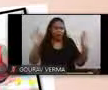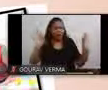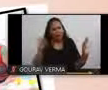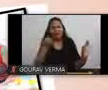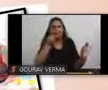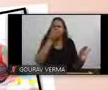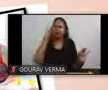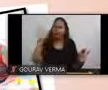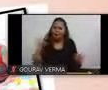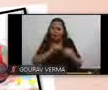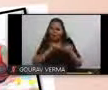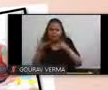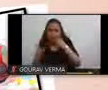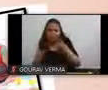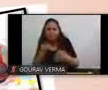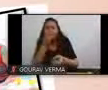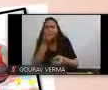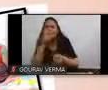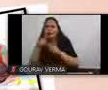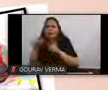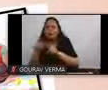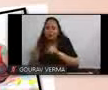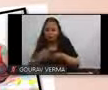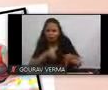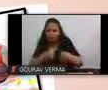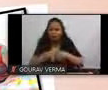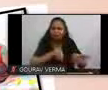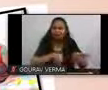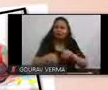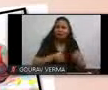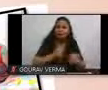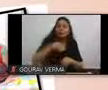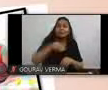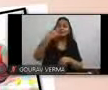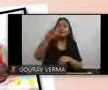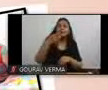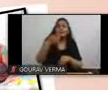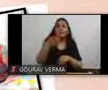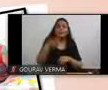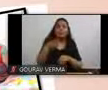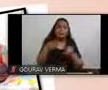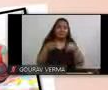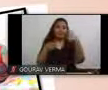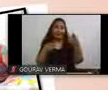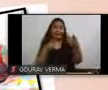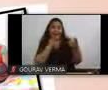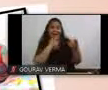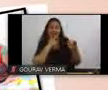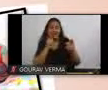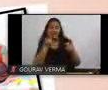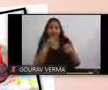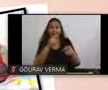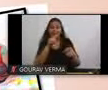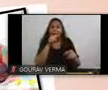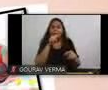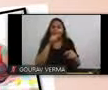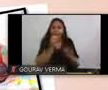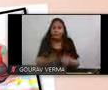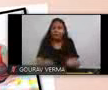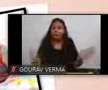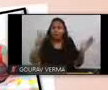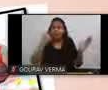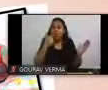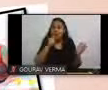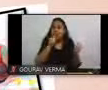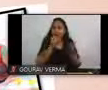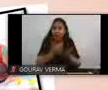child, this laughing boy, is doing? He's playing with the water, and in the water there is some soap. And look at